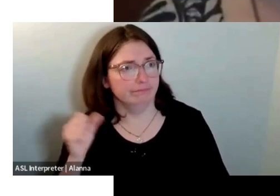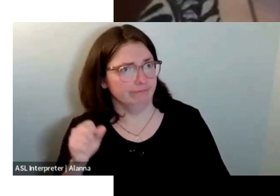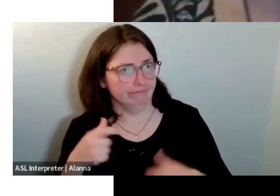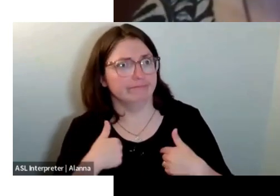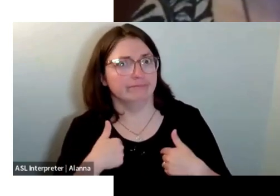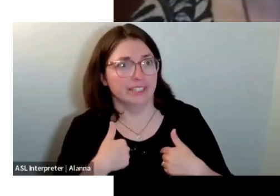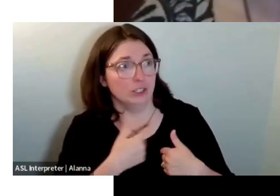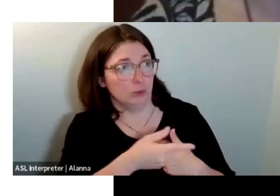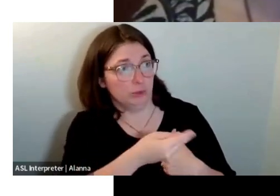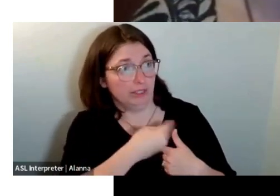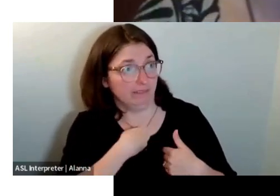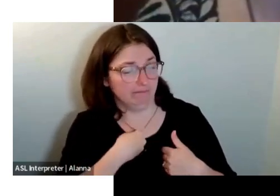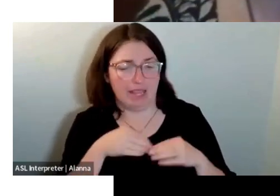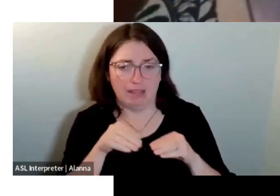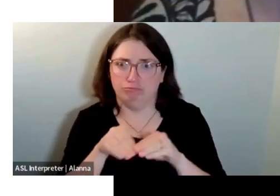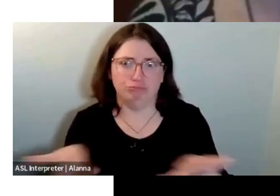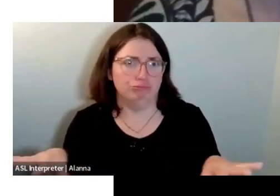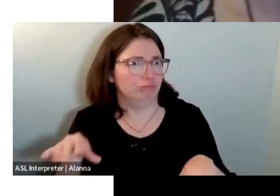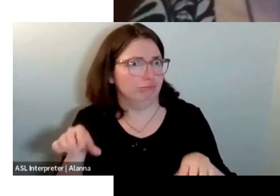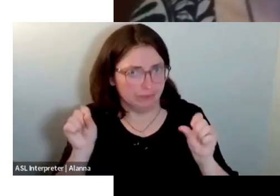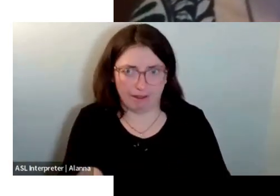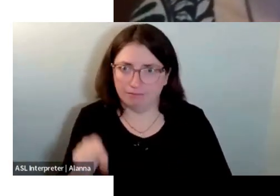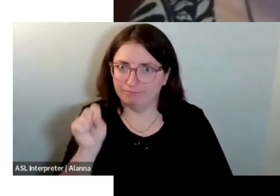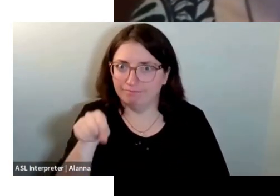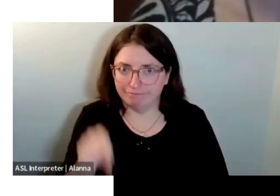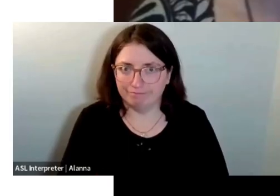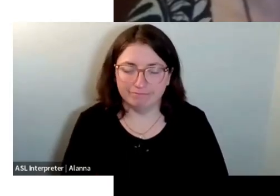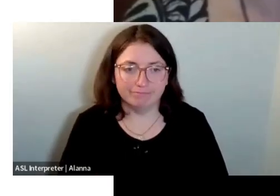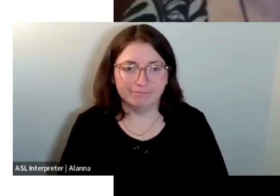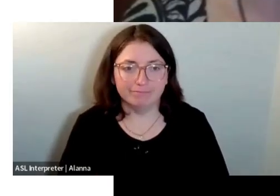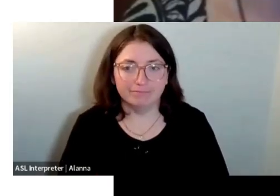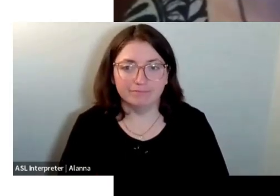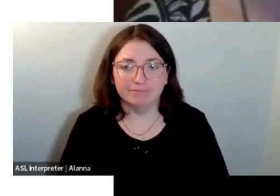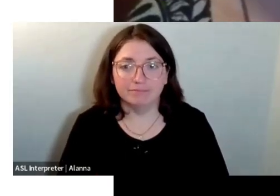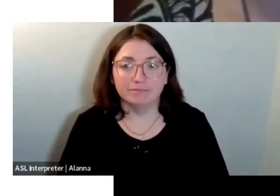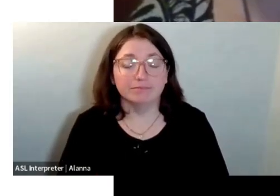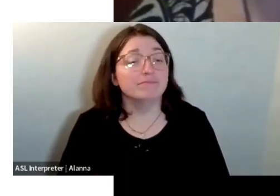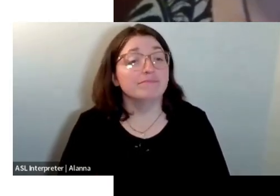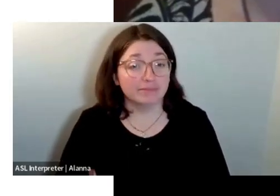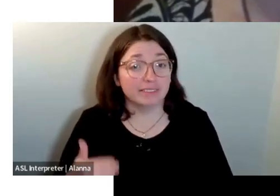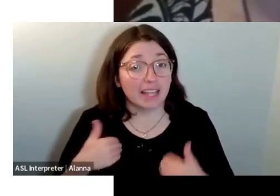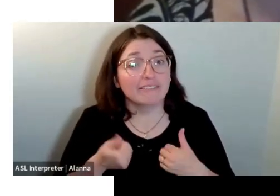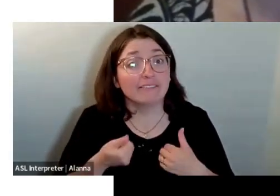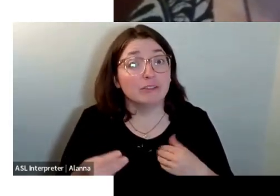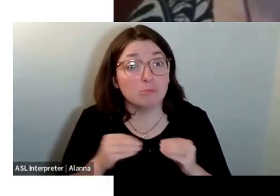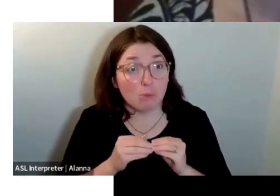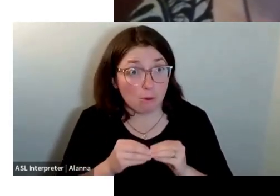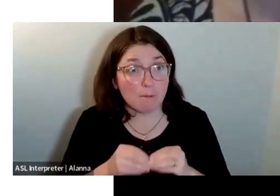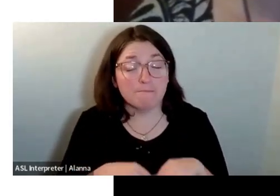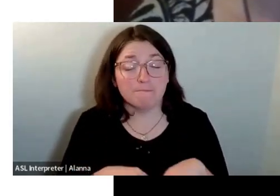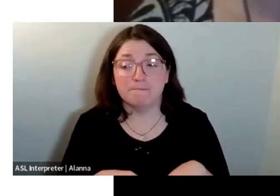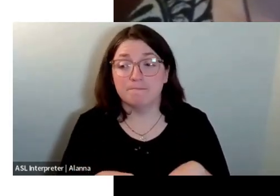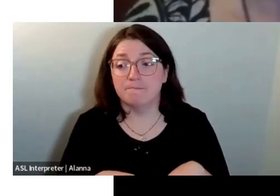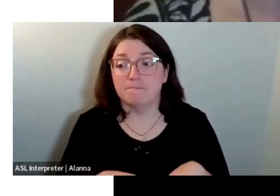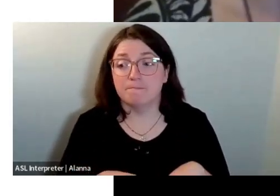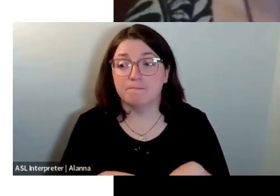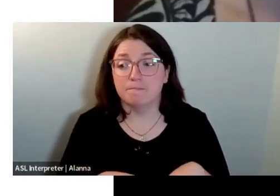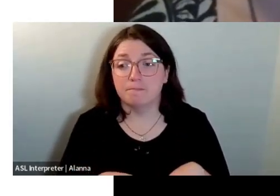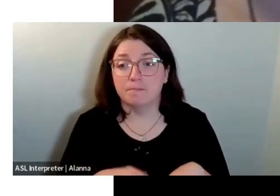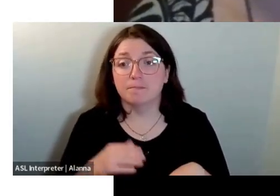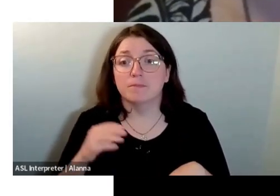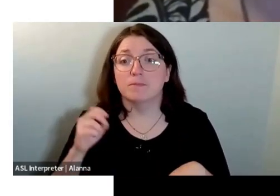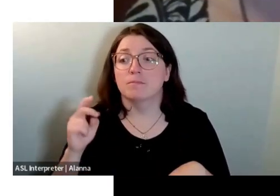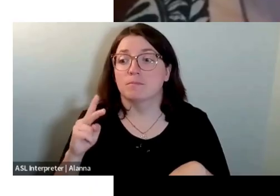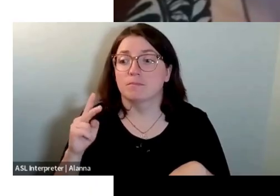out Yeah. after we finish this. Yeah. Okay, let's see. We have a couple more. Okay. Um,